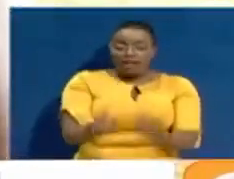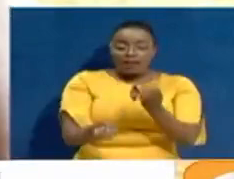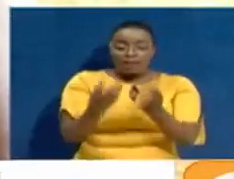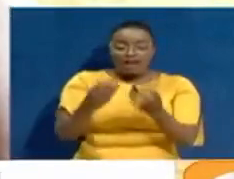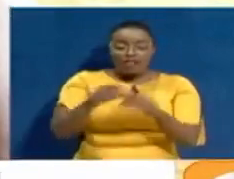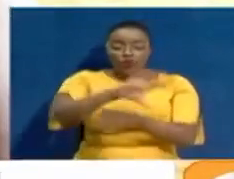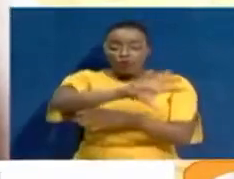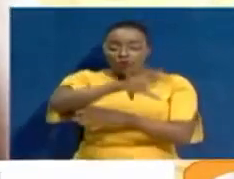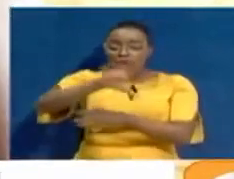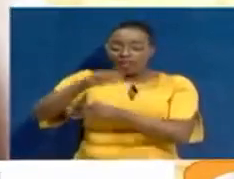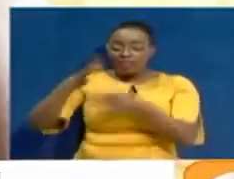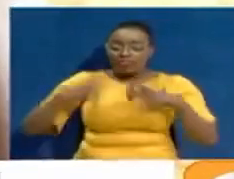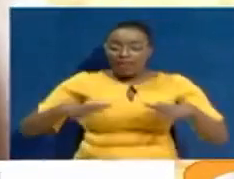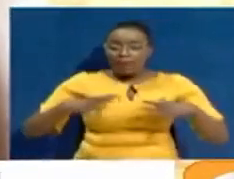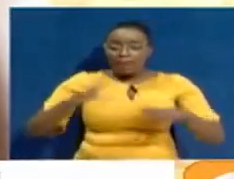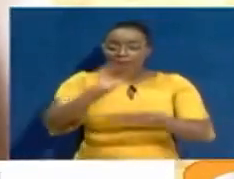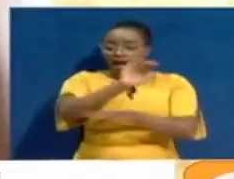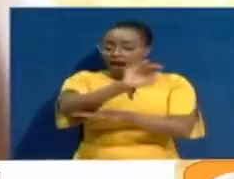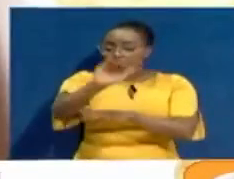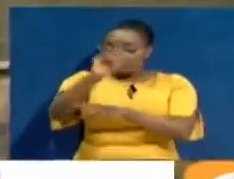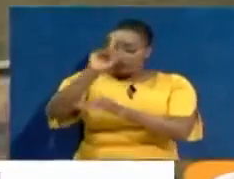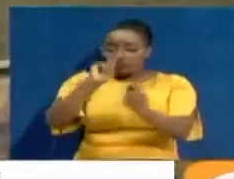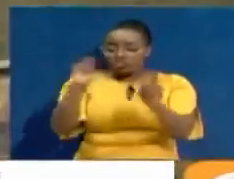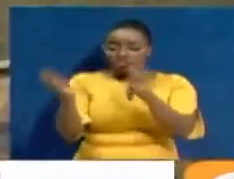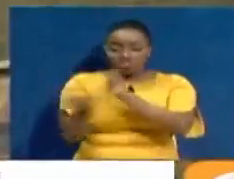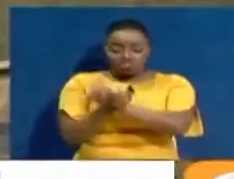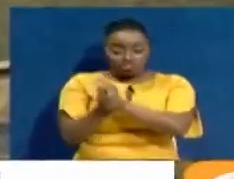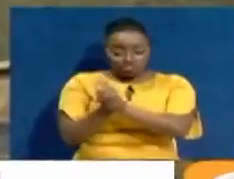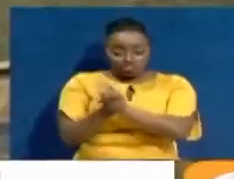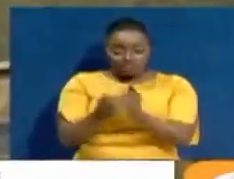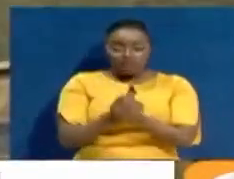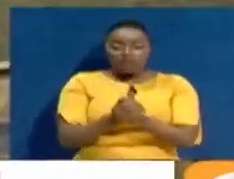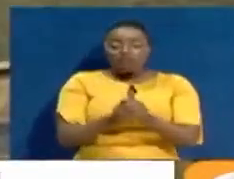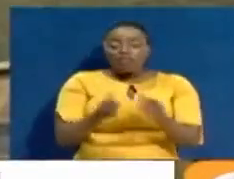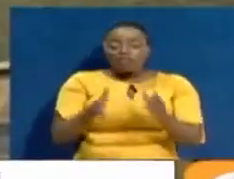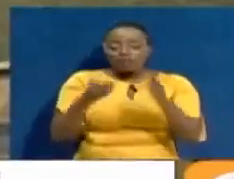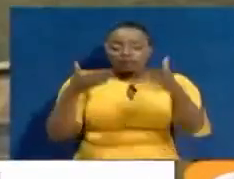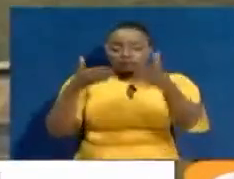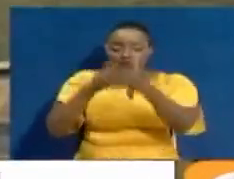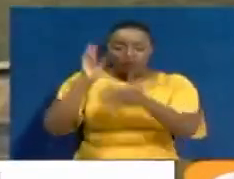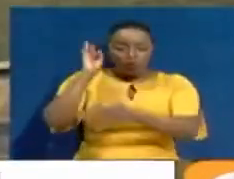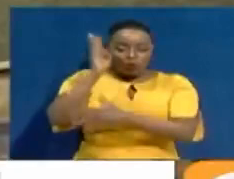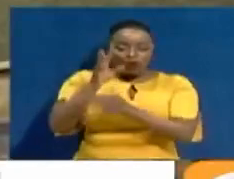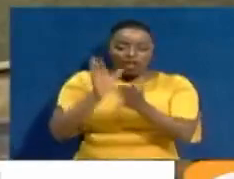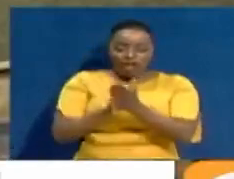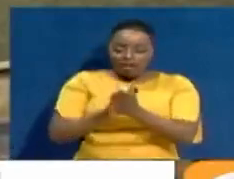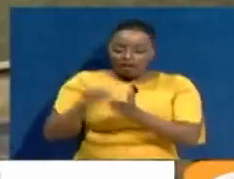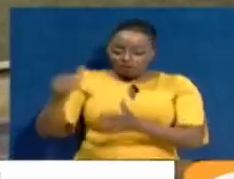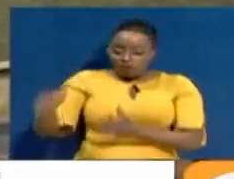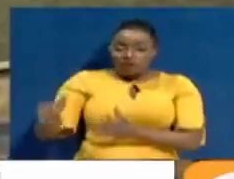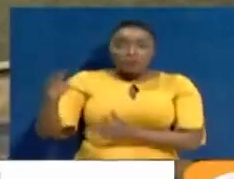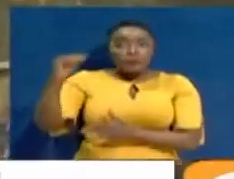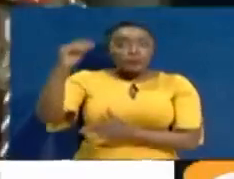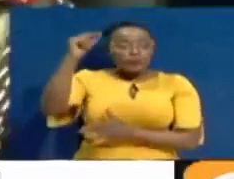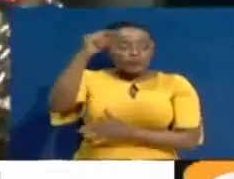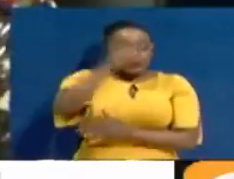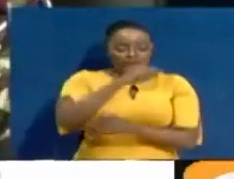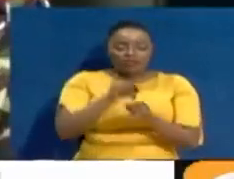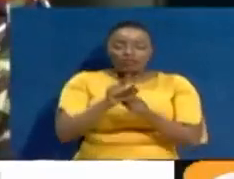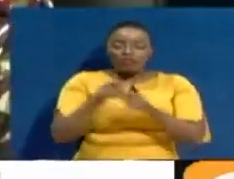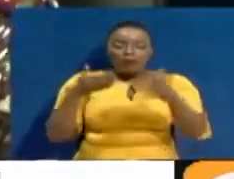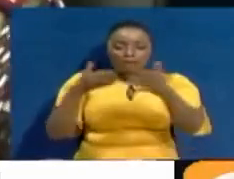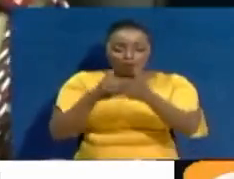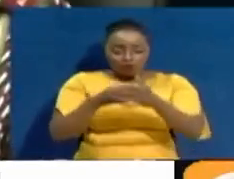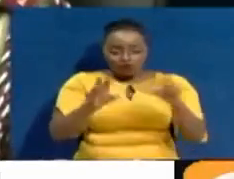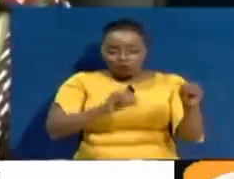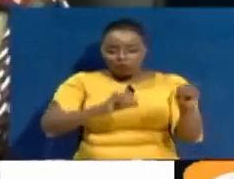Baringo, where residents are calling for a change in tact. Roadblocks will be erected and a dusk to dawn curfew imposed.